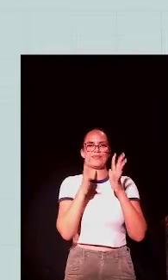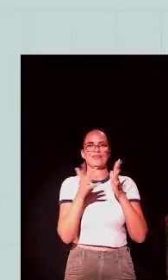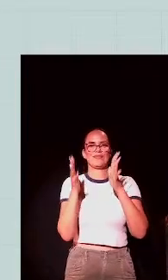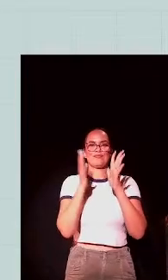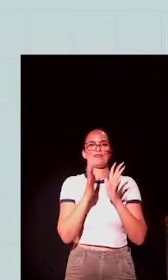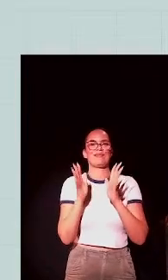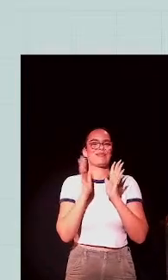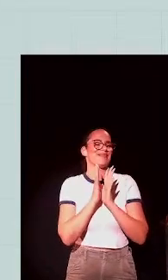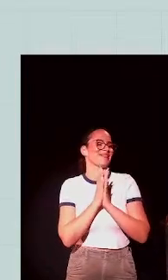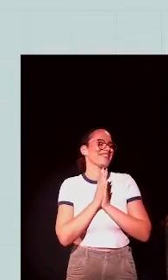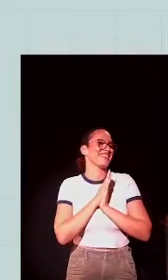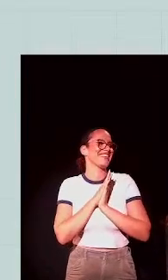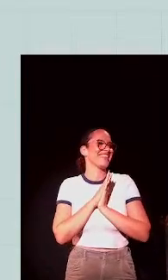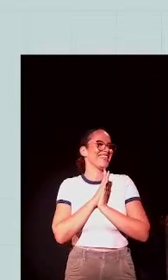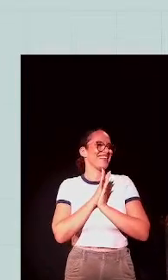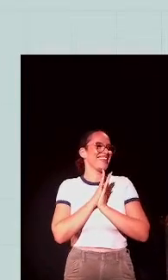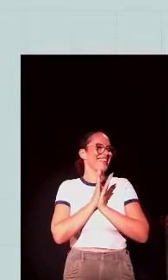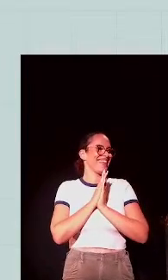Fabulous.